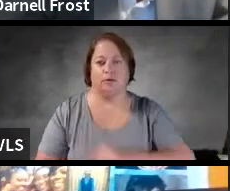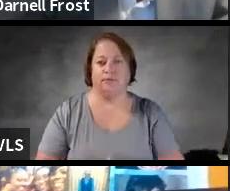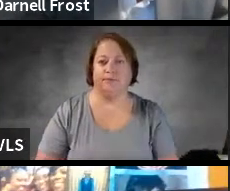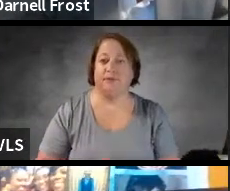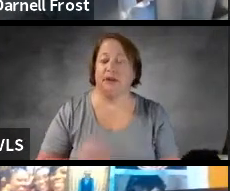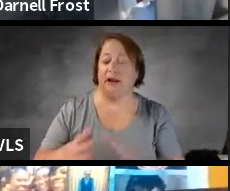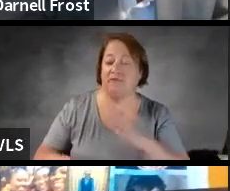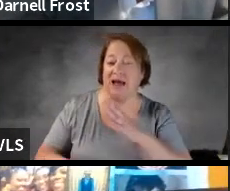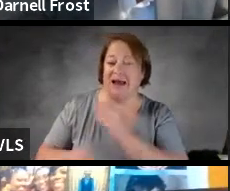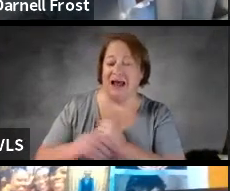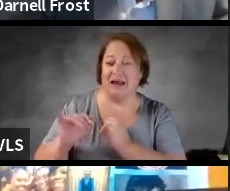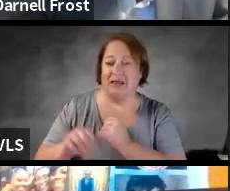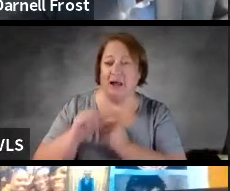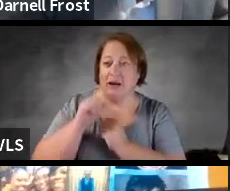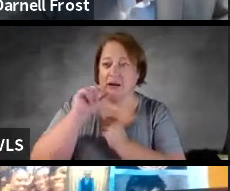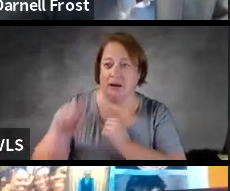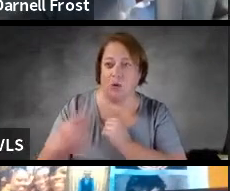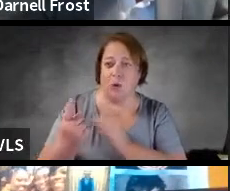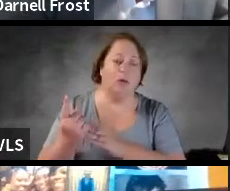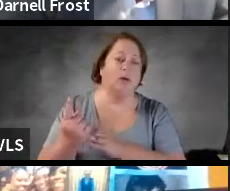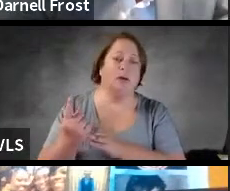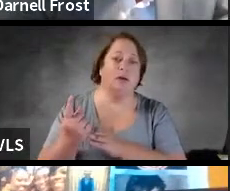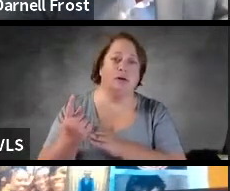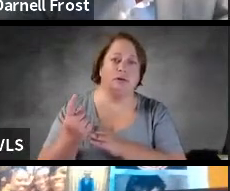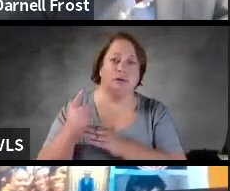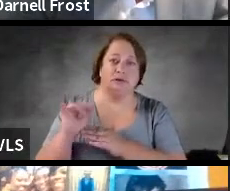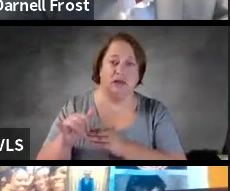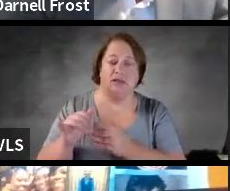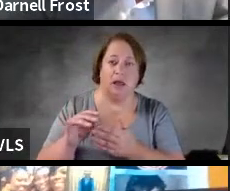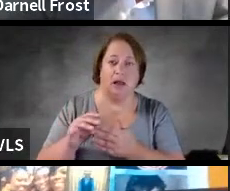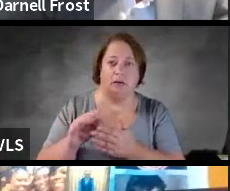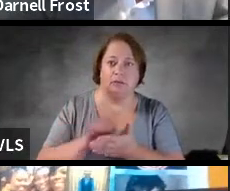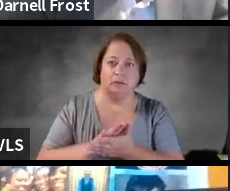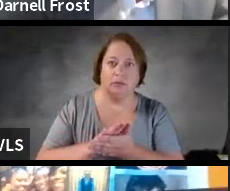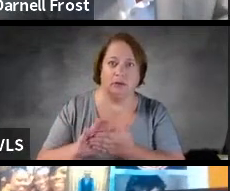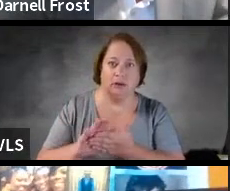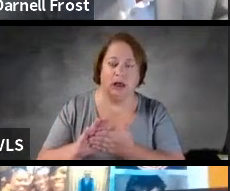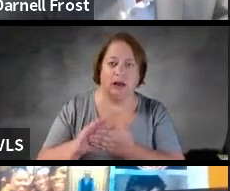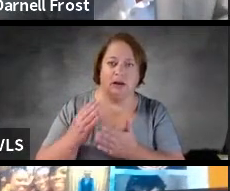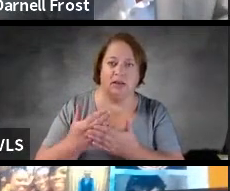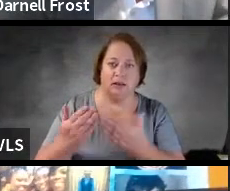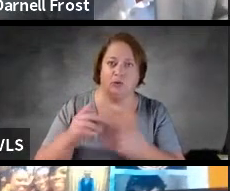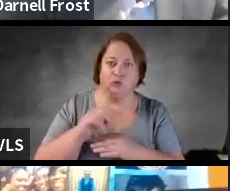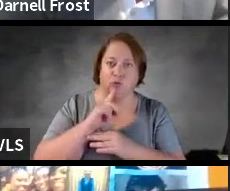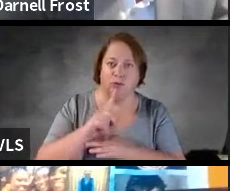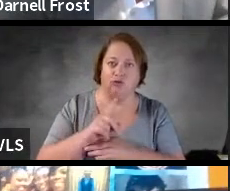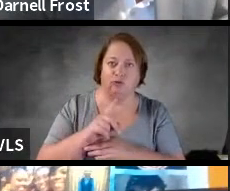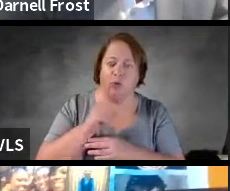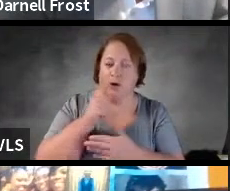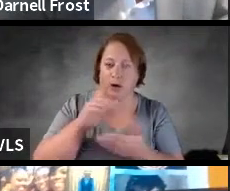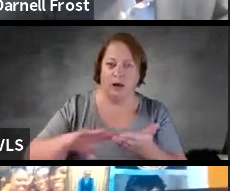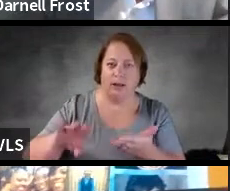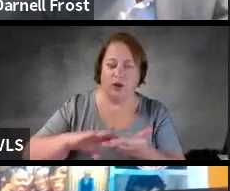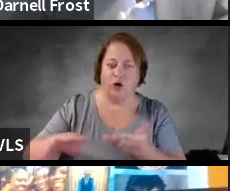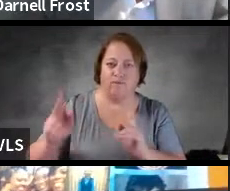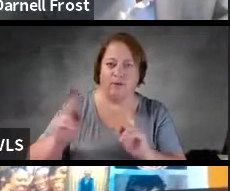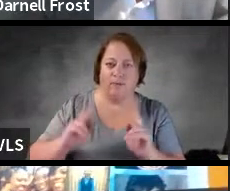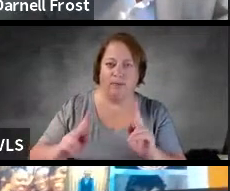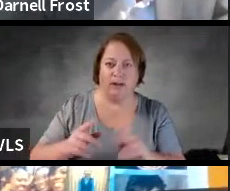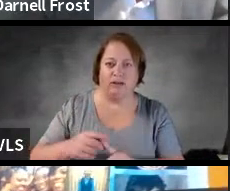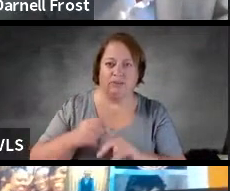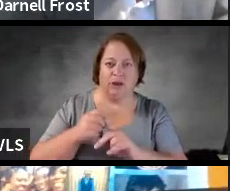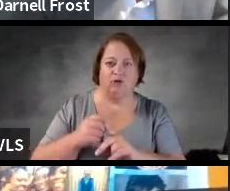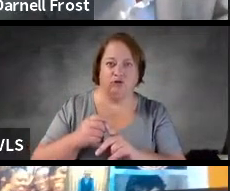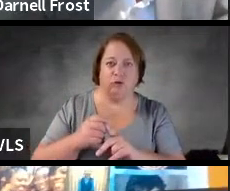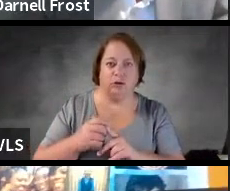can add to that, it not only is that the humane thing to do to make sure that we are not laying people off, especially in a